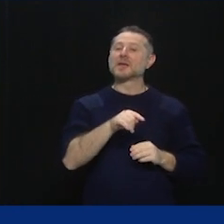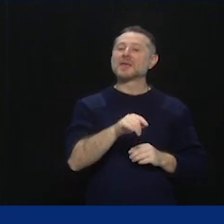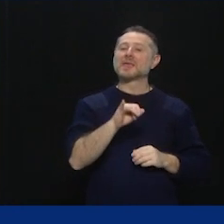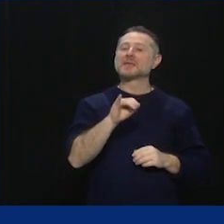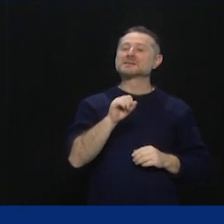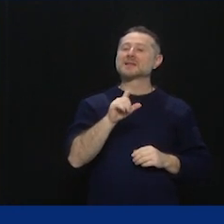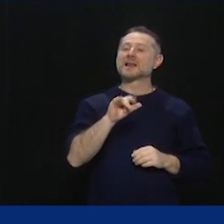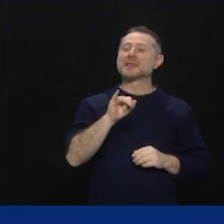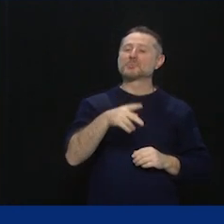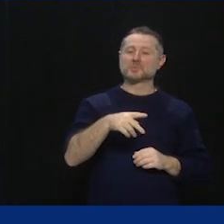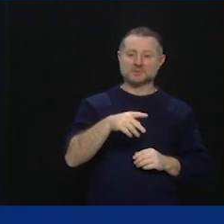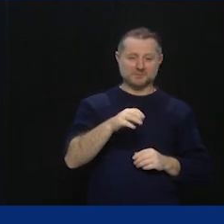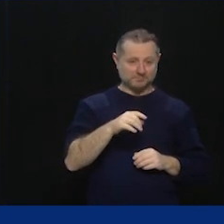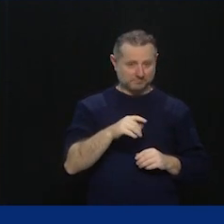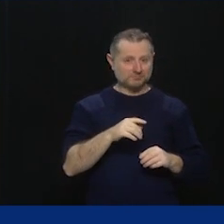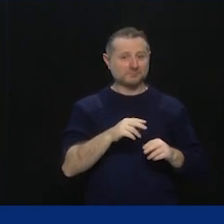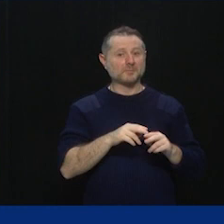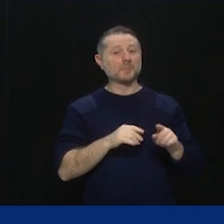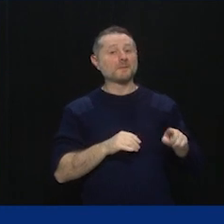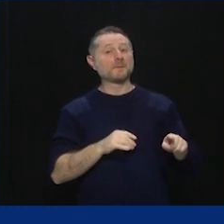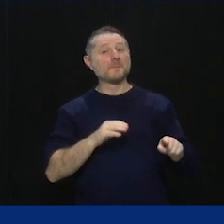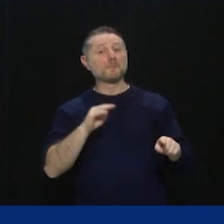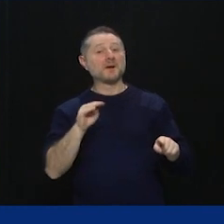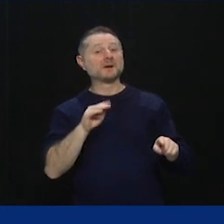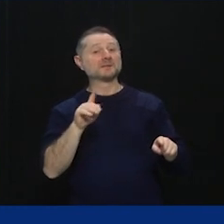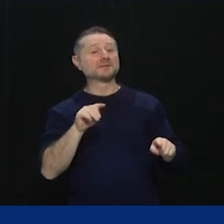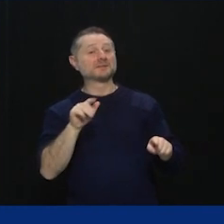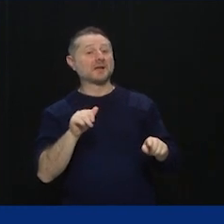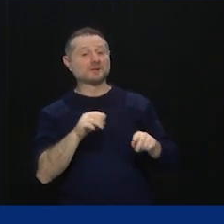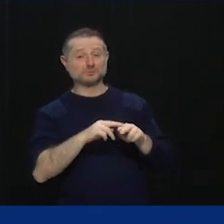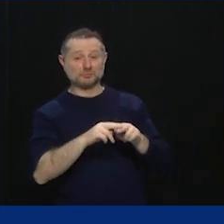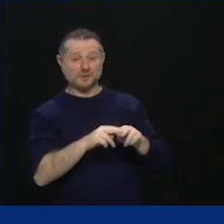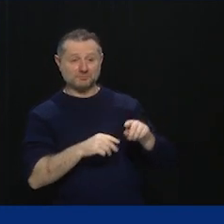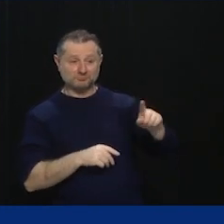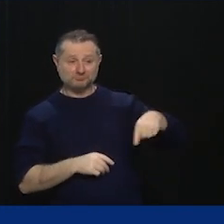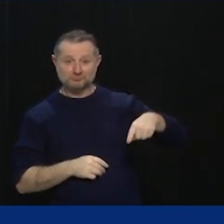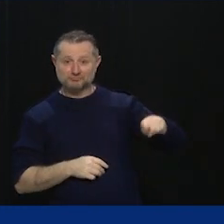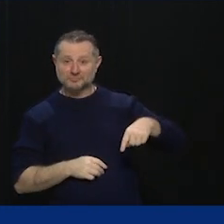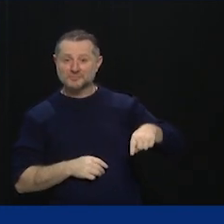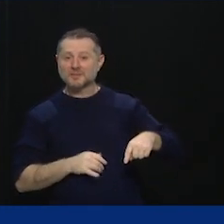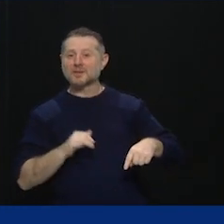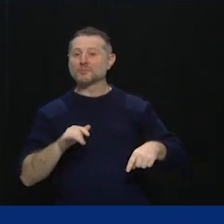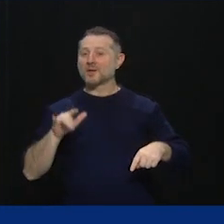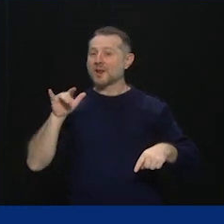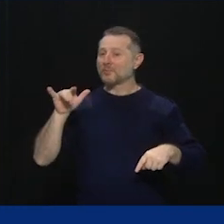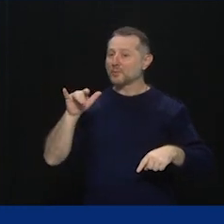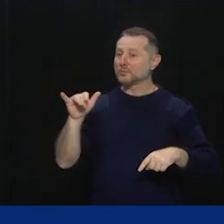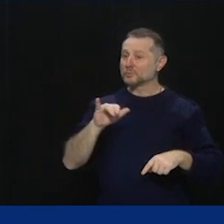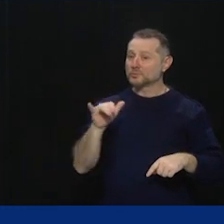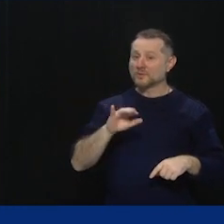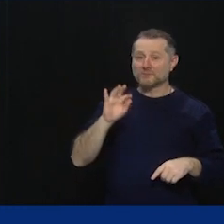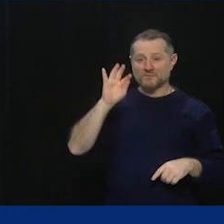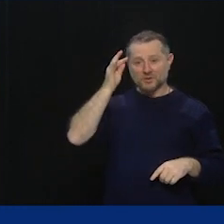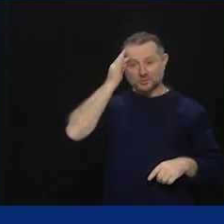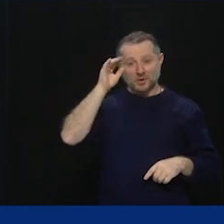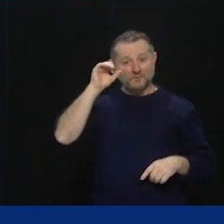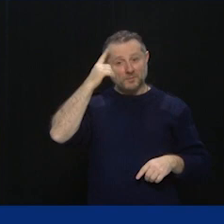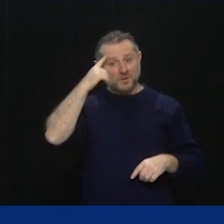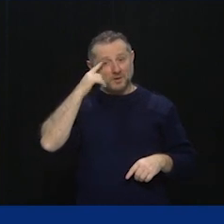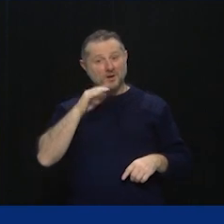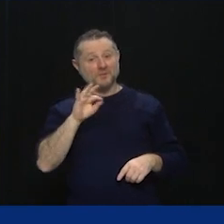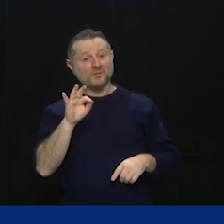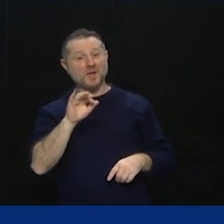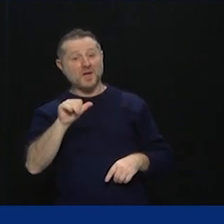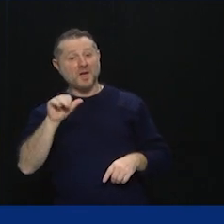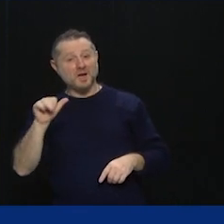The MTA, of course, the railroad is here. And we have the airport here as well, so the federal government and the FAA is involved.